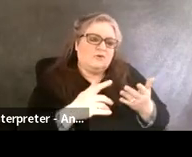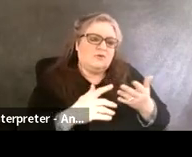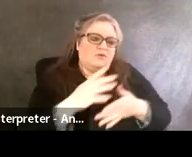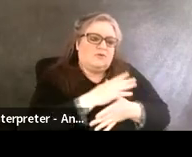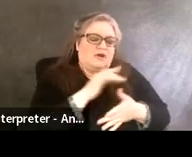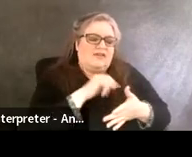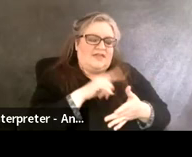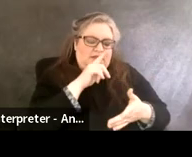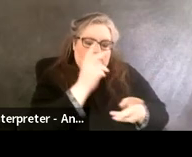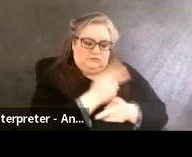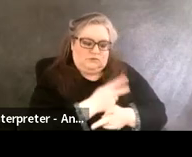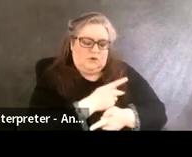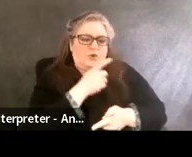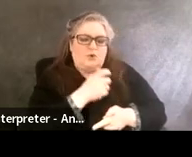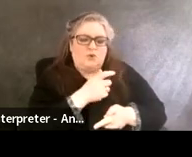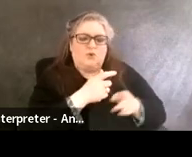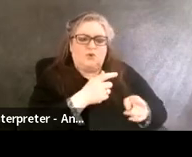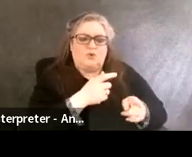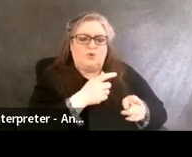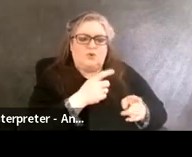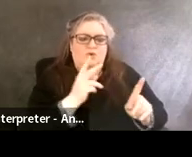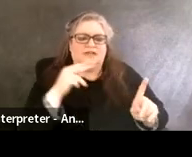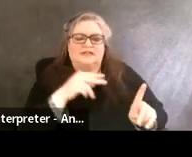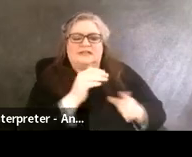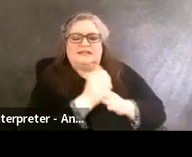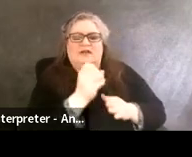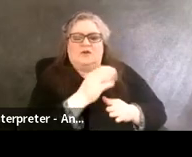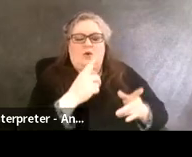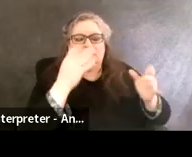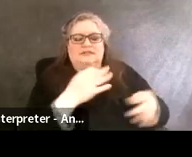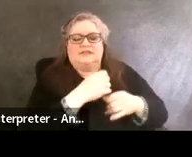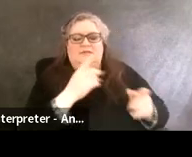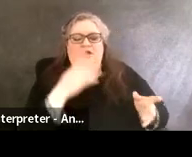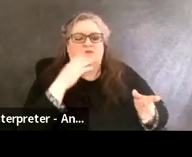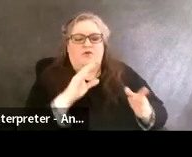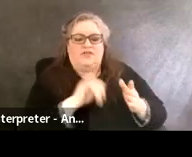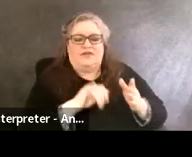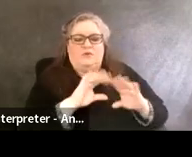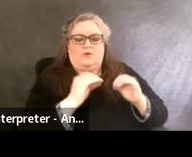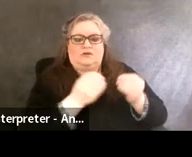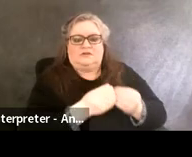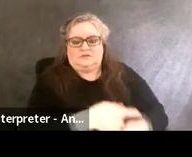able to reconcile whoever it is who's considered to be the leader or the decision maker for the organization.